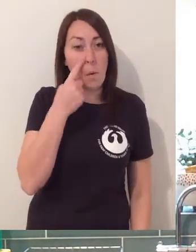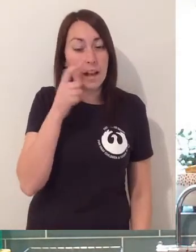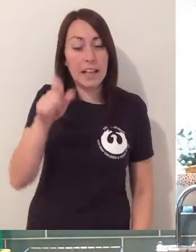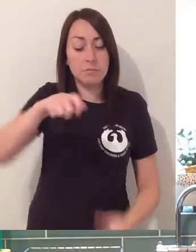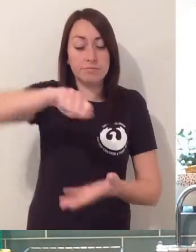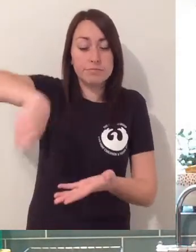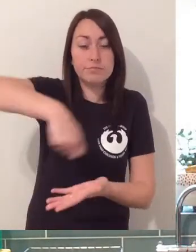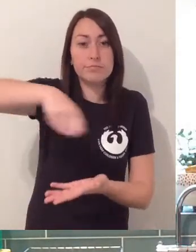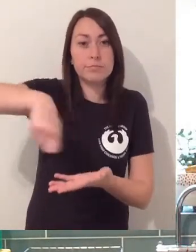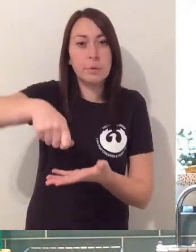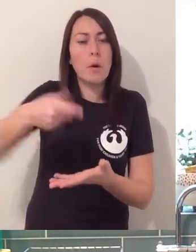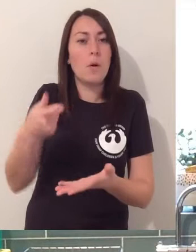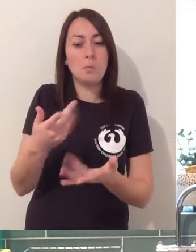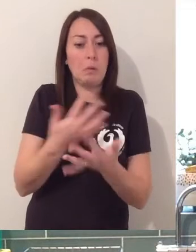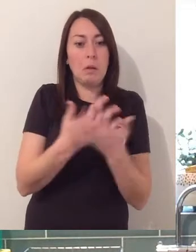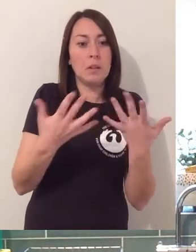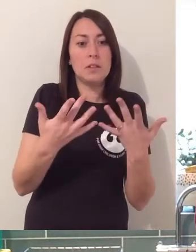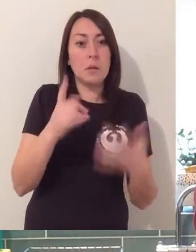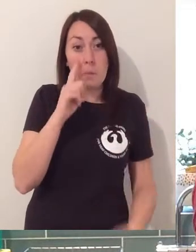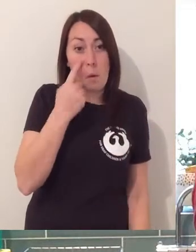any type of oil you've got around the house.